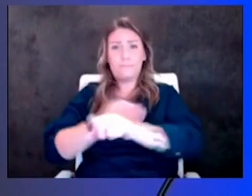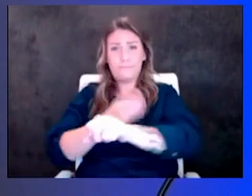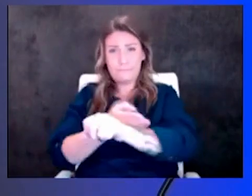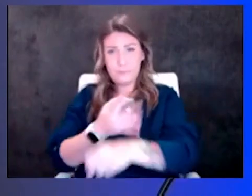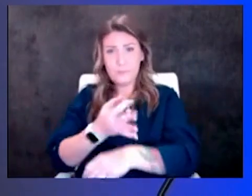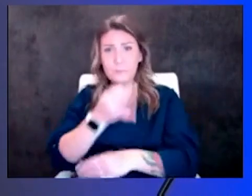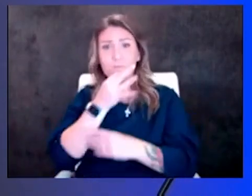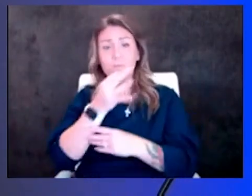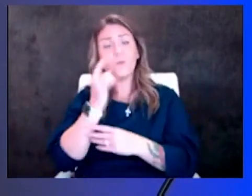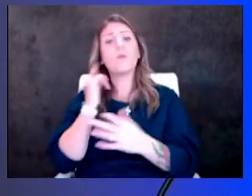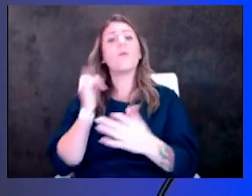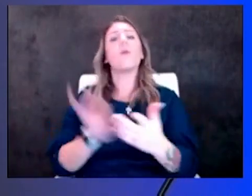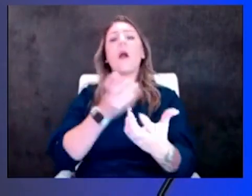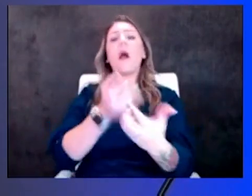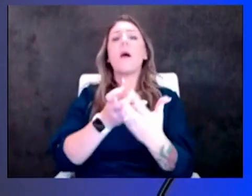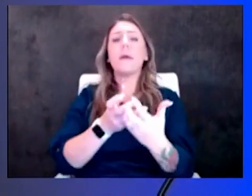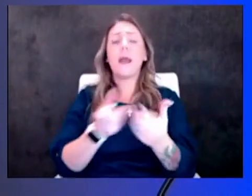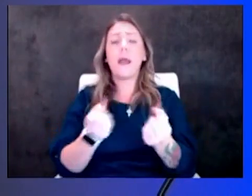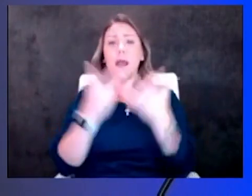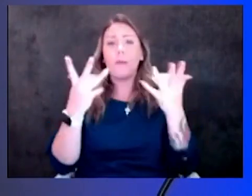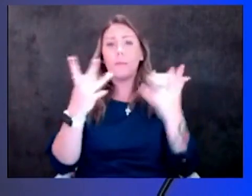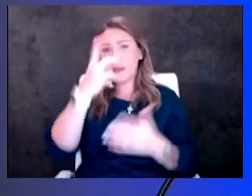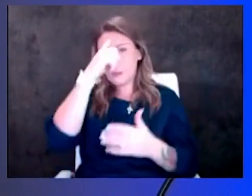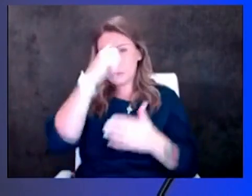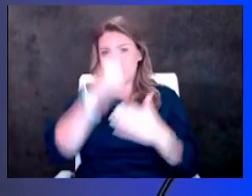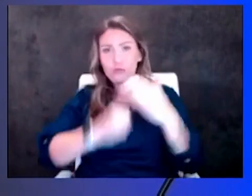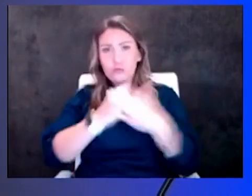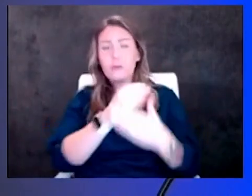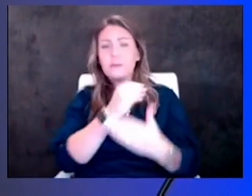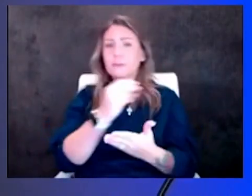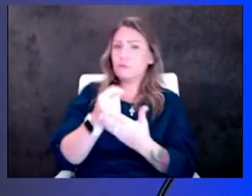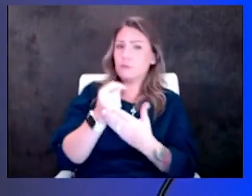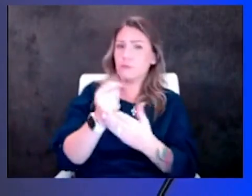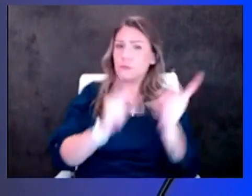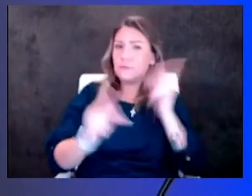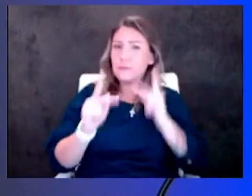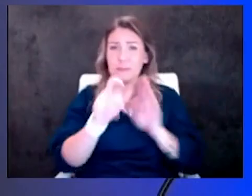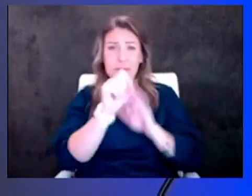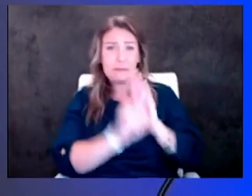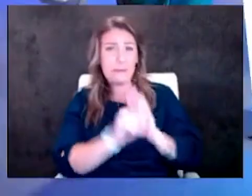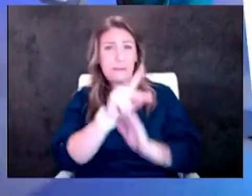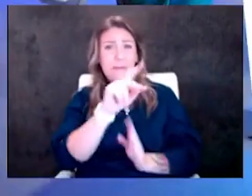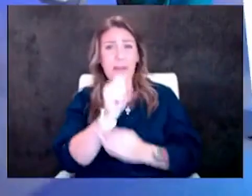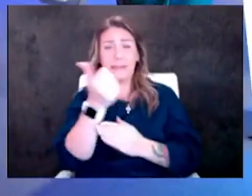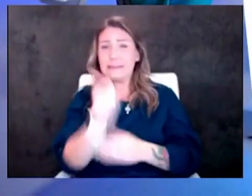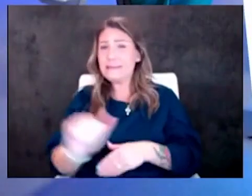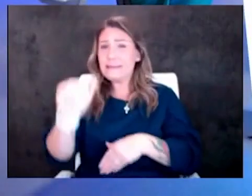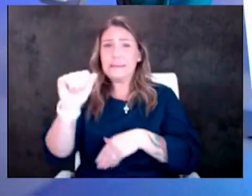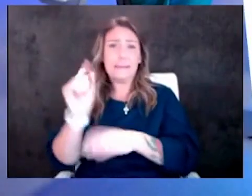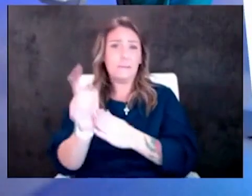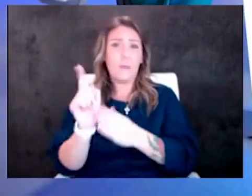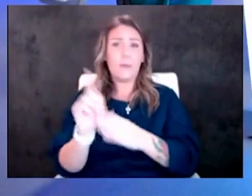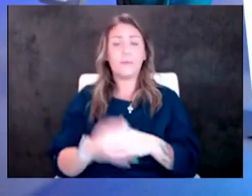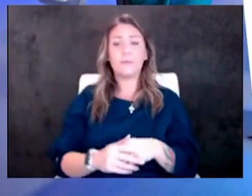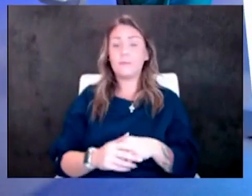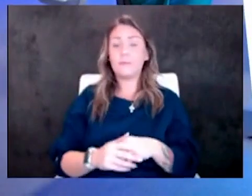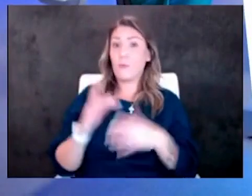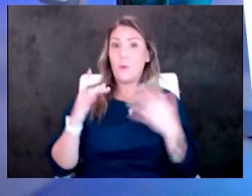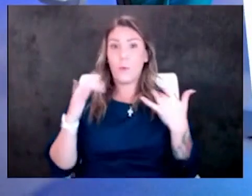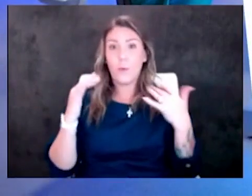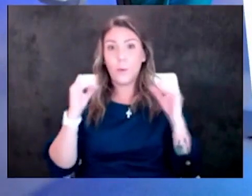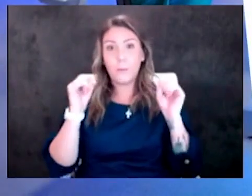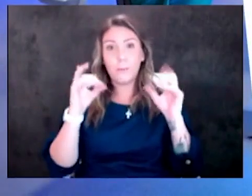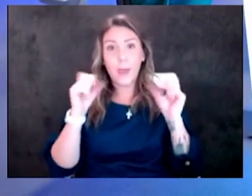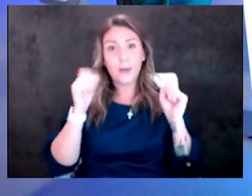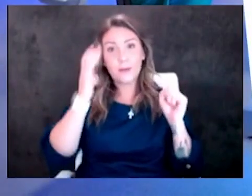readiness for us to treat the people of the community and the state of Kansas at any moment. Yeah, that's amazing. That you guys, it's kind of like y'all have to be